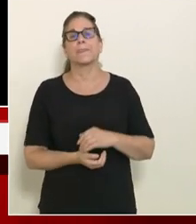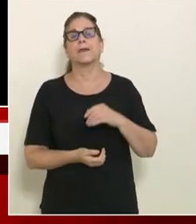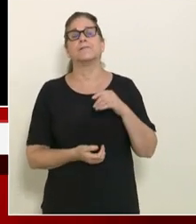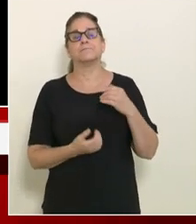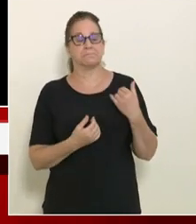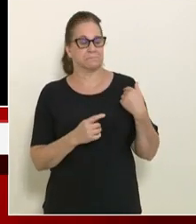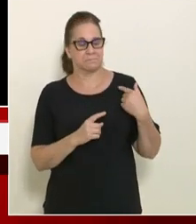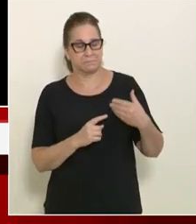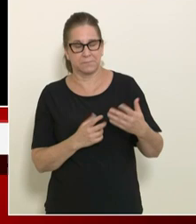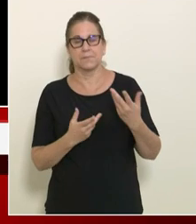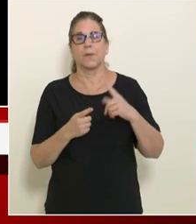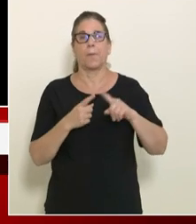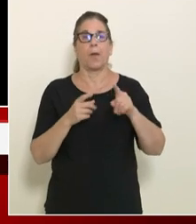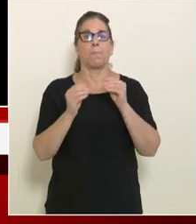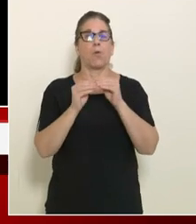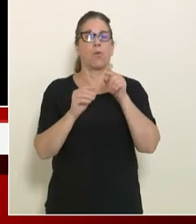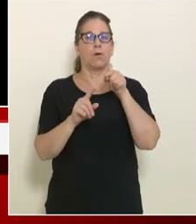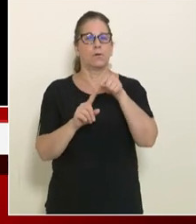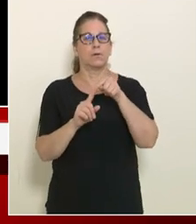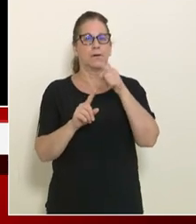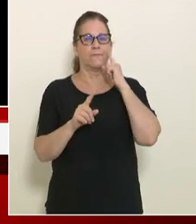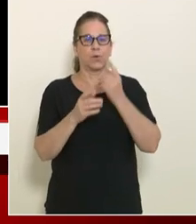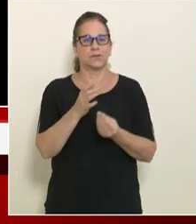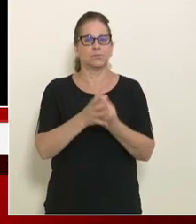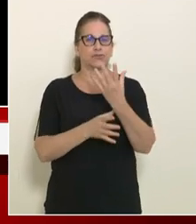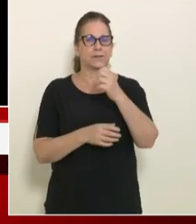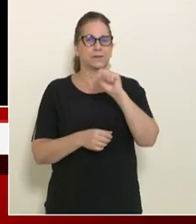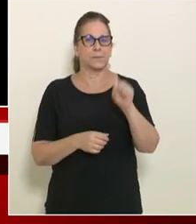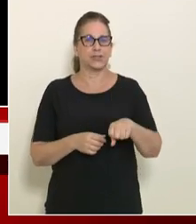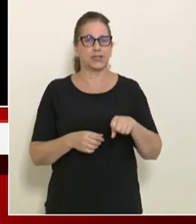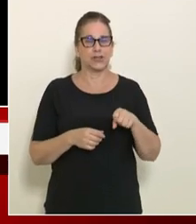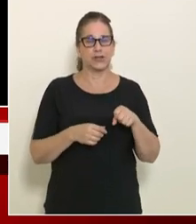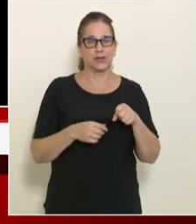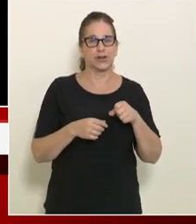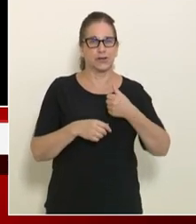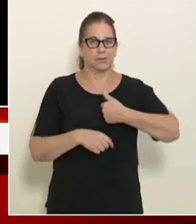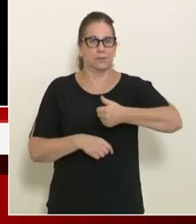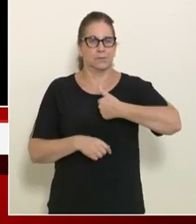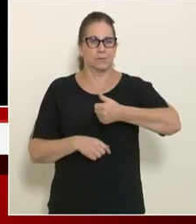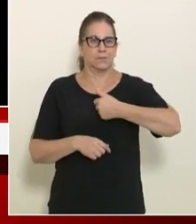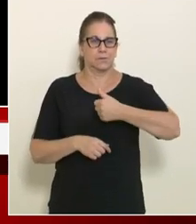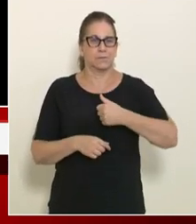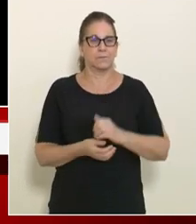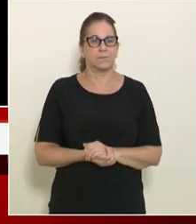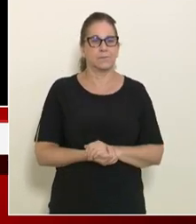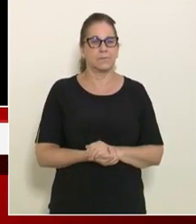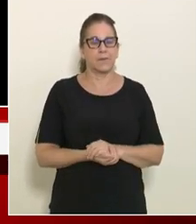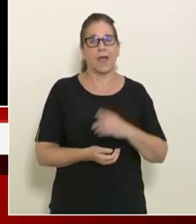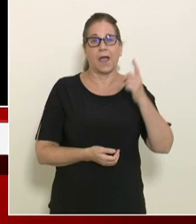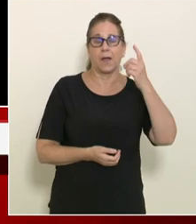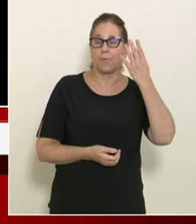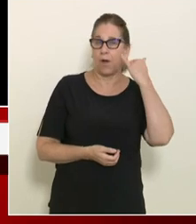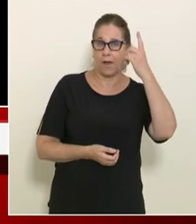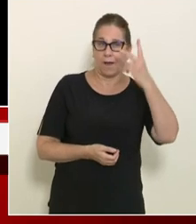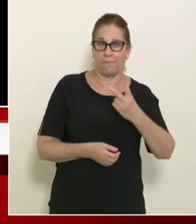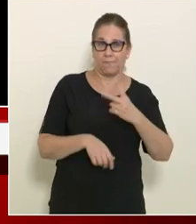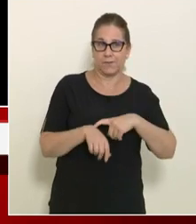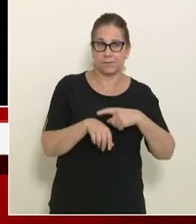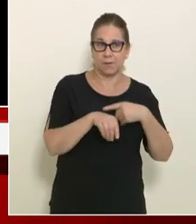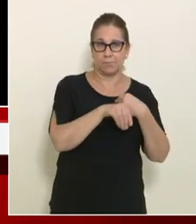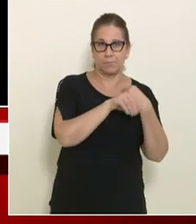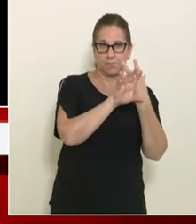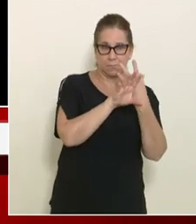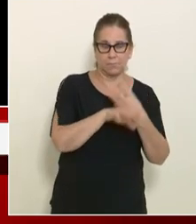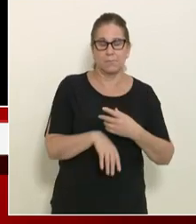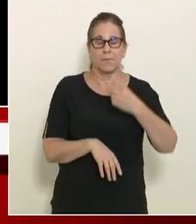hybrid in-person instruction. Kids belong in schools, and we are making every effort to ensure that we are ready to be back in school should